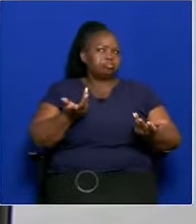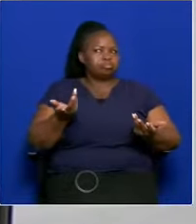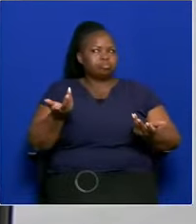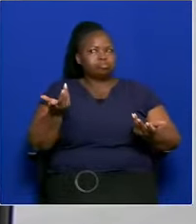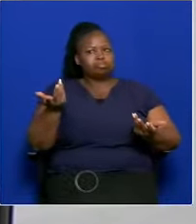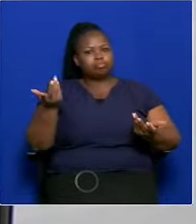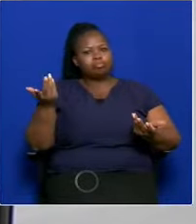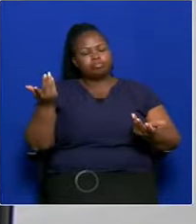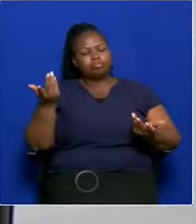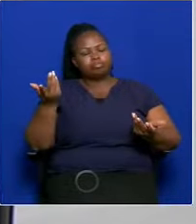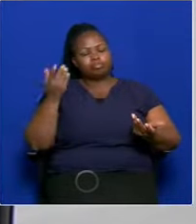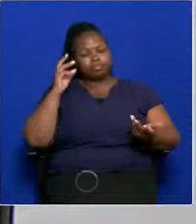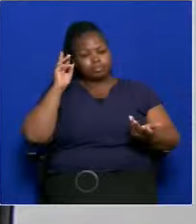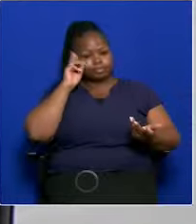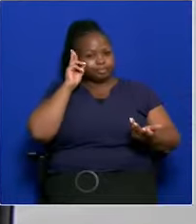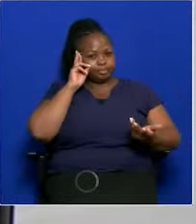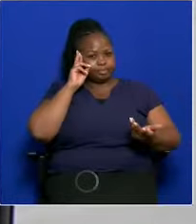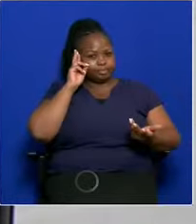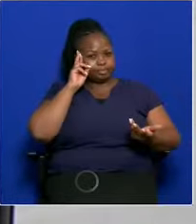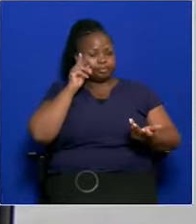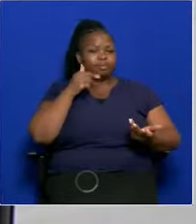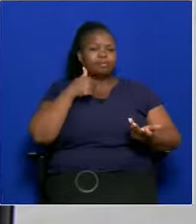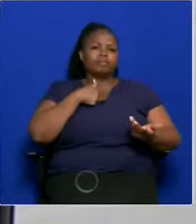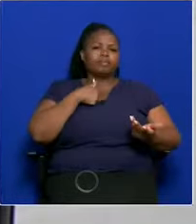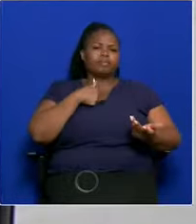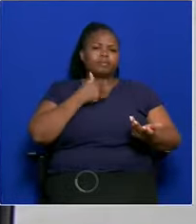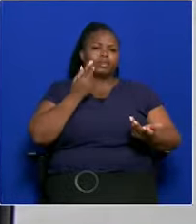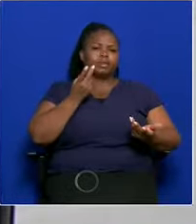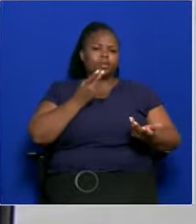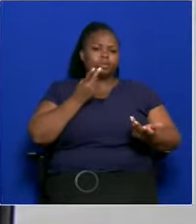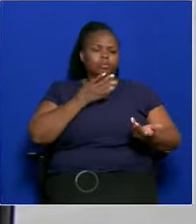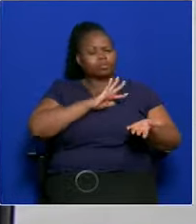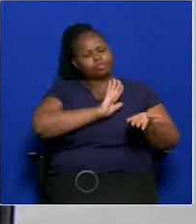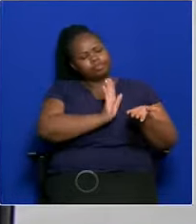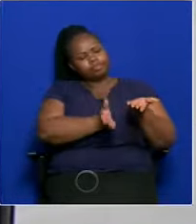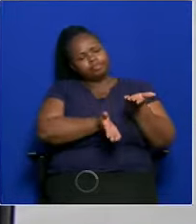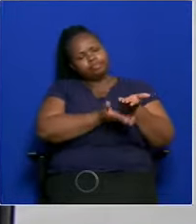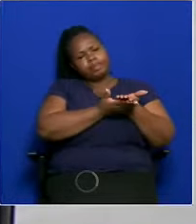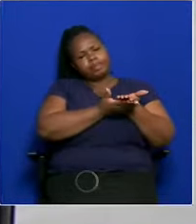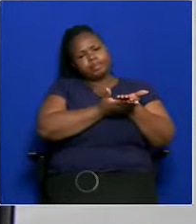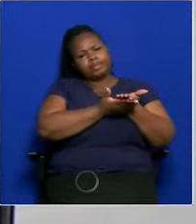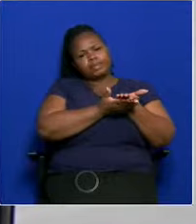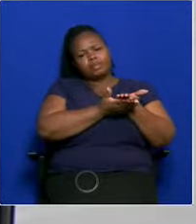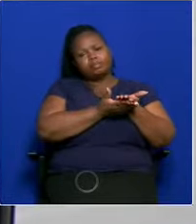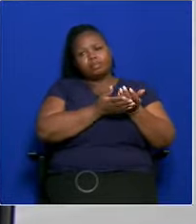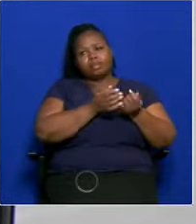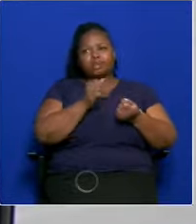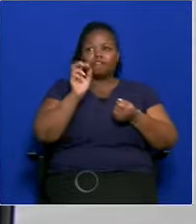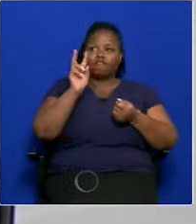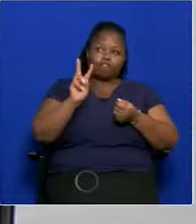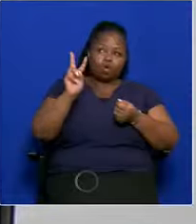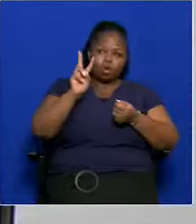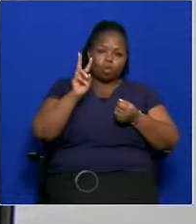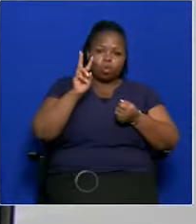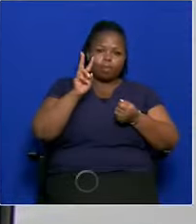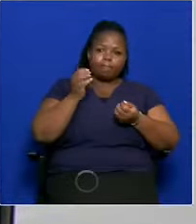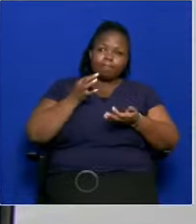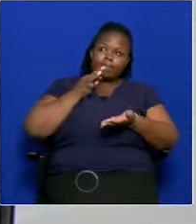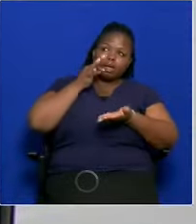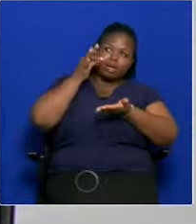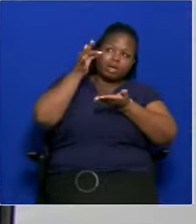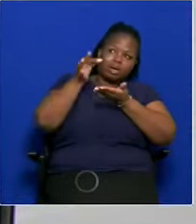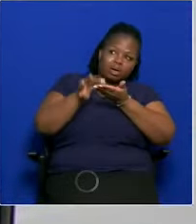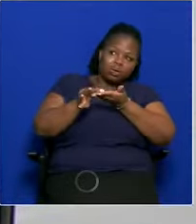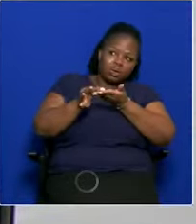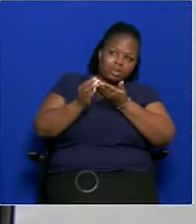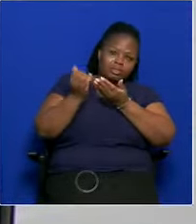remember I also attached even my request to Vodacom, which it happened on the